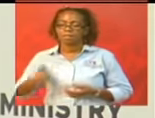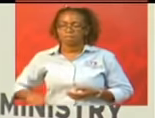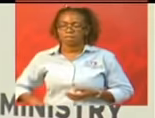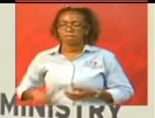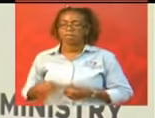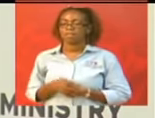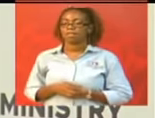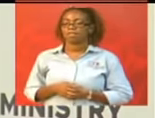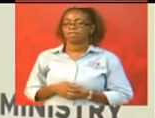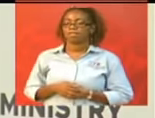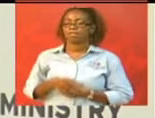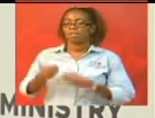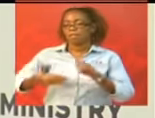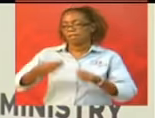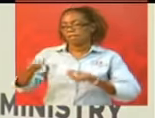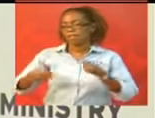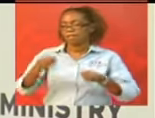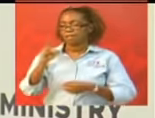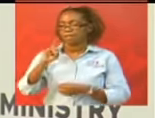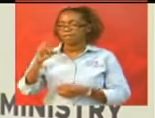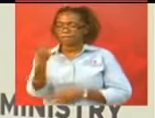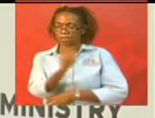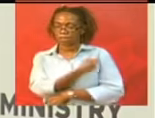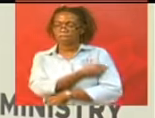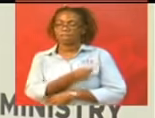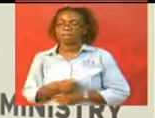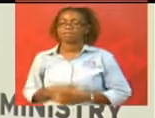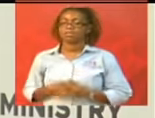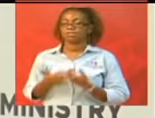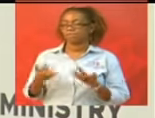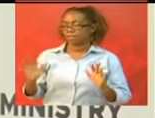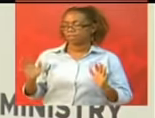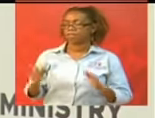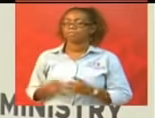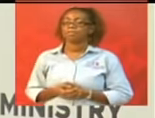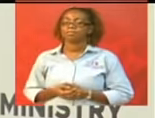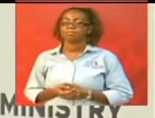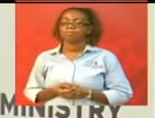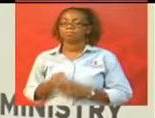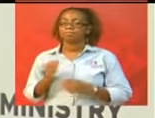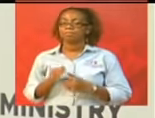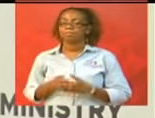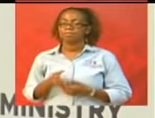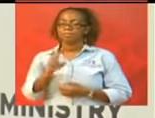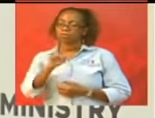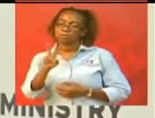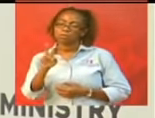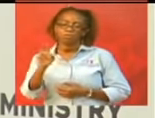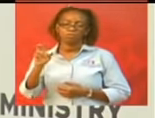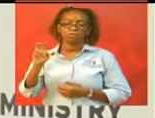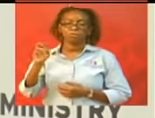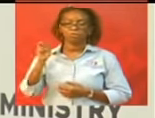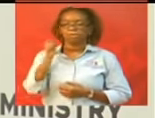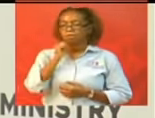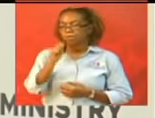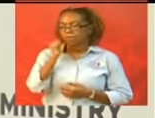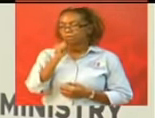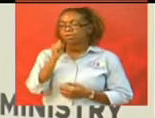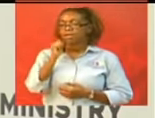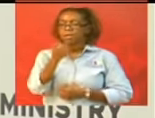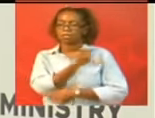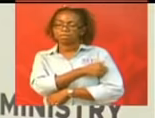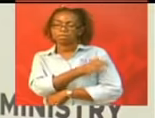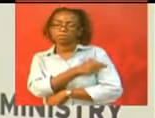doses, currently being done at an average of about 200 per health center. The Sinopharm